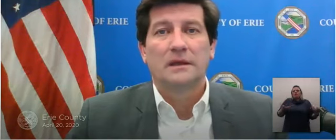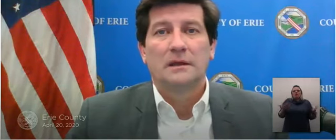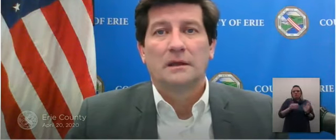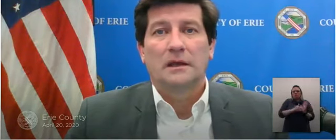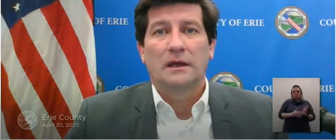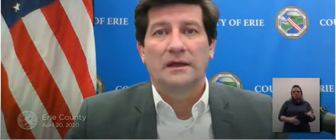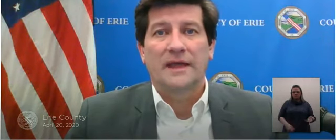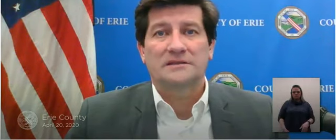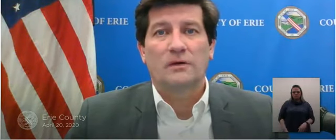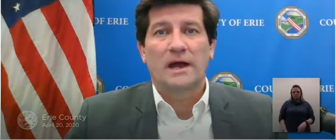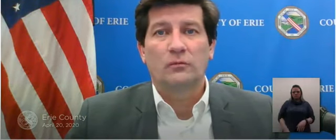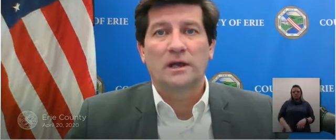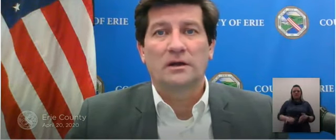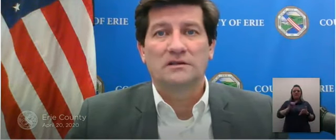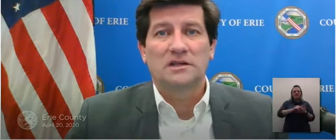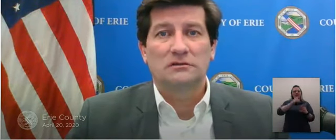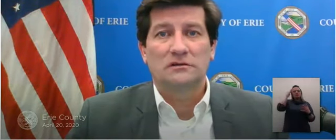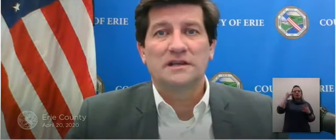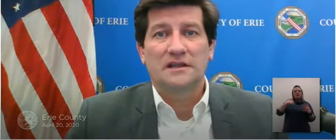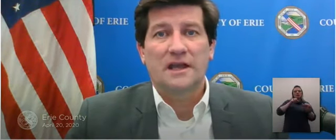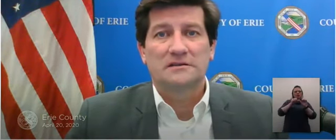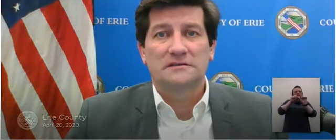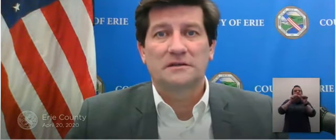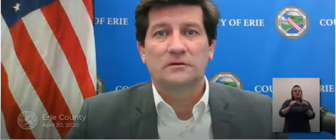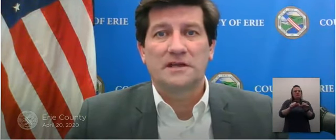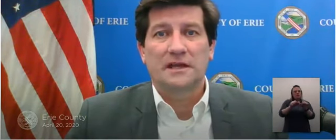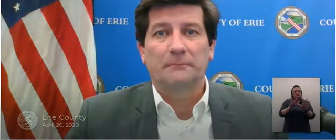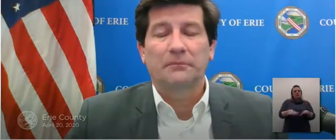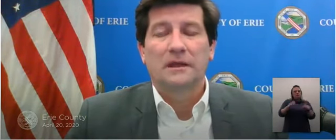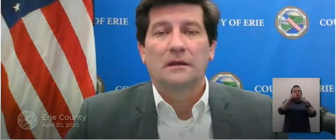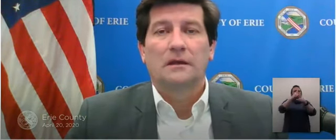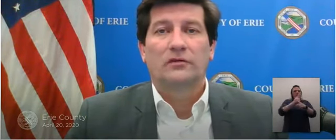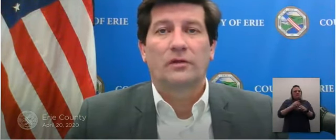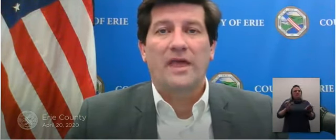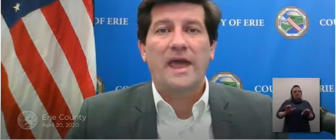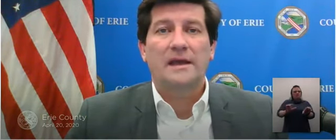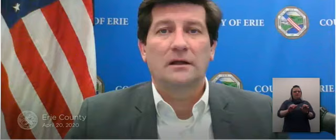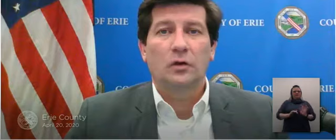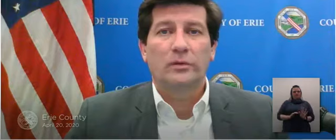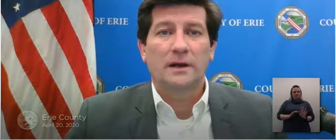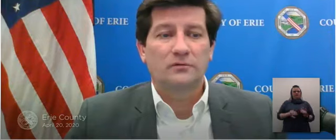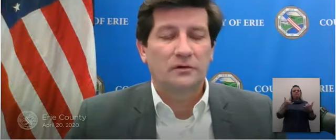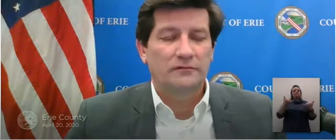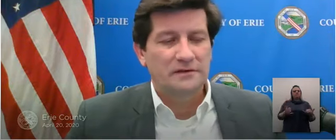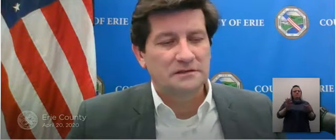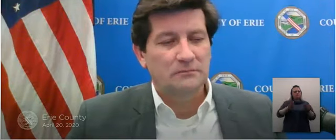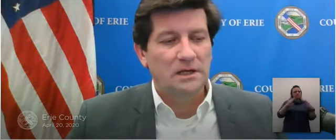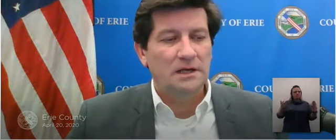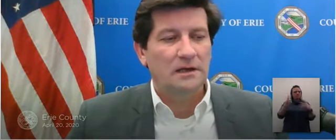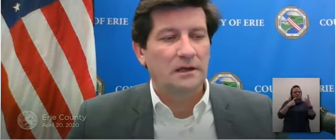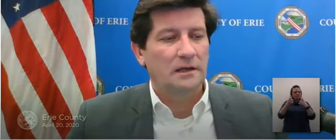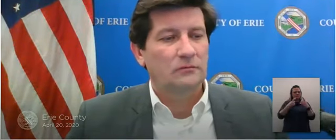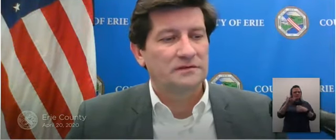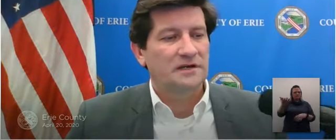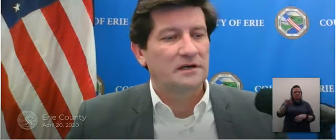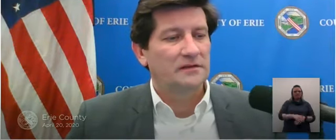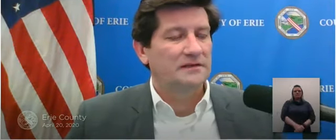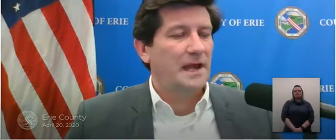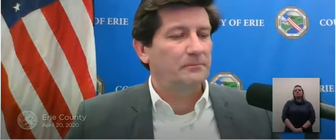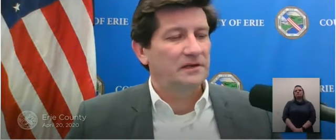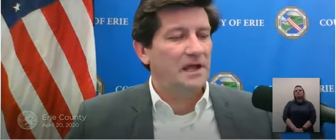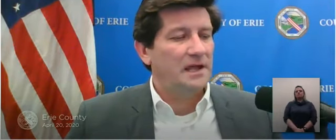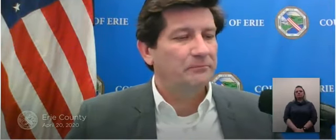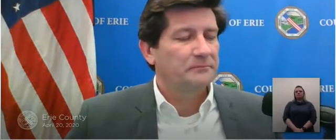again. And that's why we are continuing to take the actions that we're taking. So with that, I'll open it up to our friends in the media, and we'll start